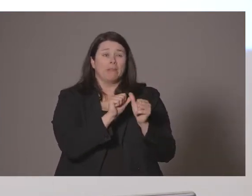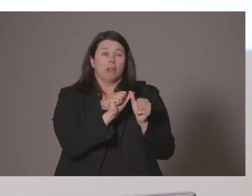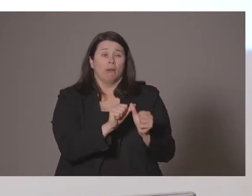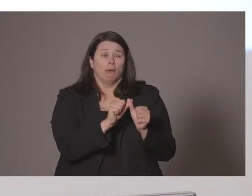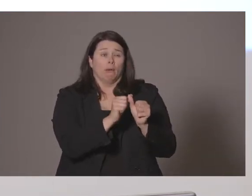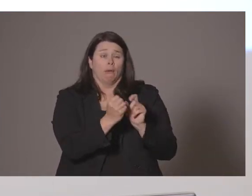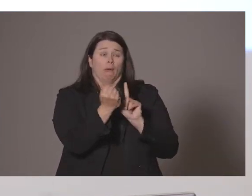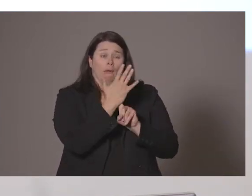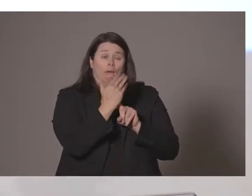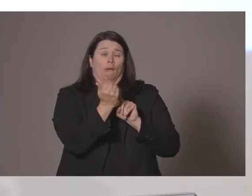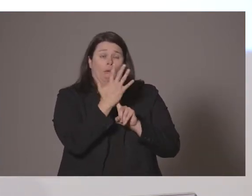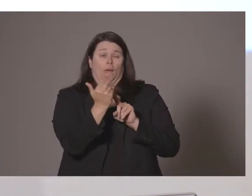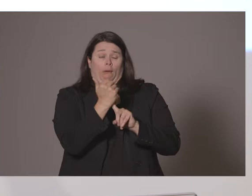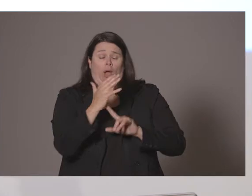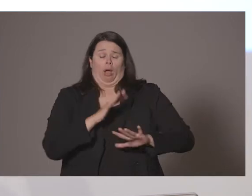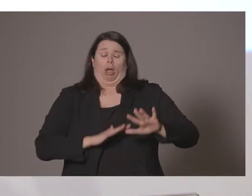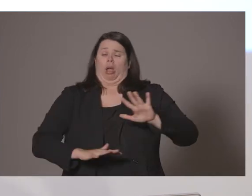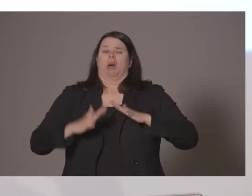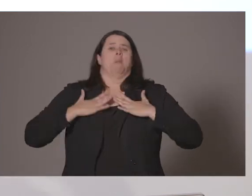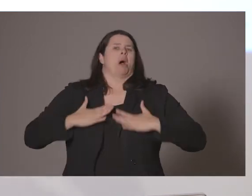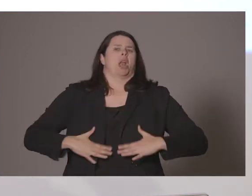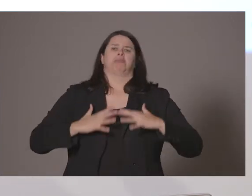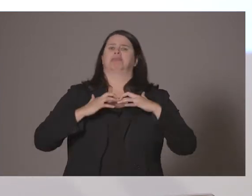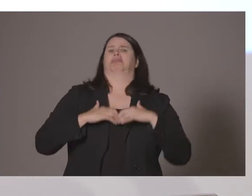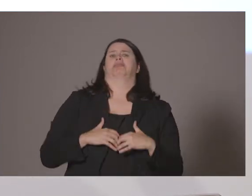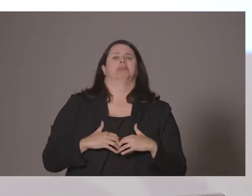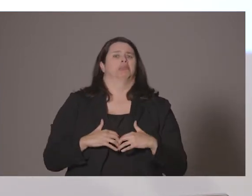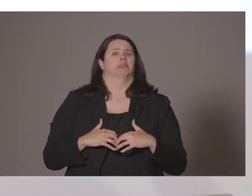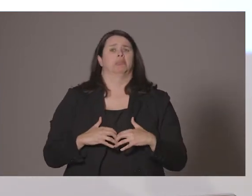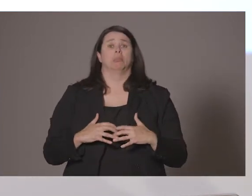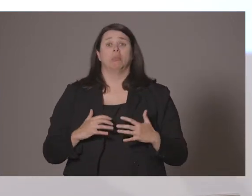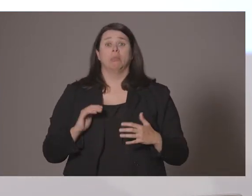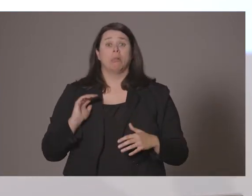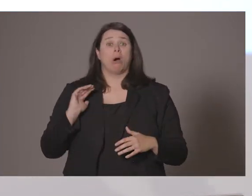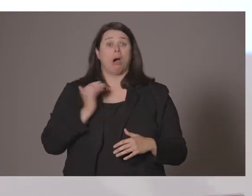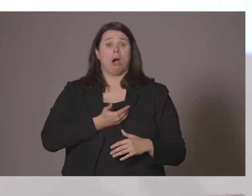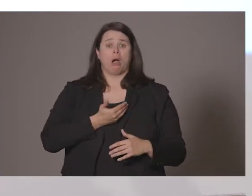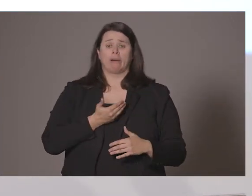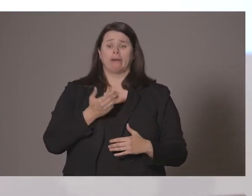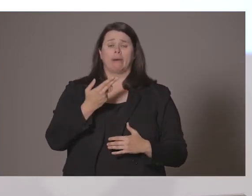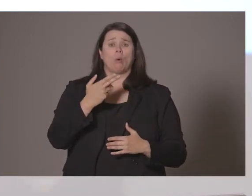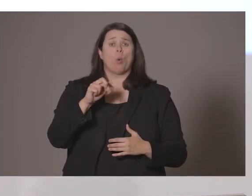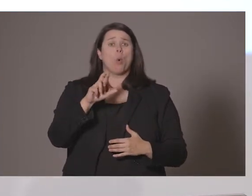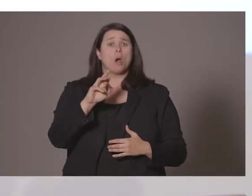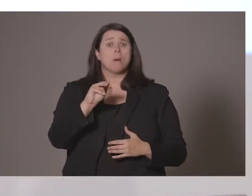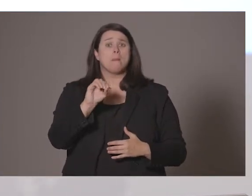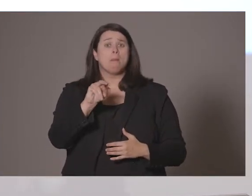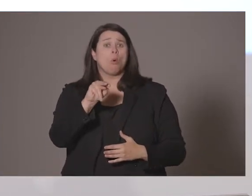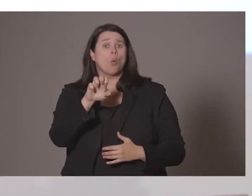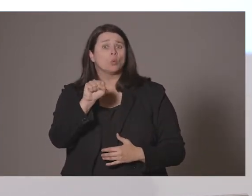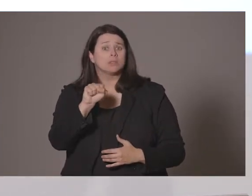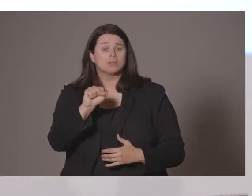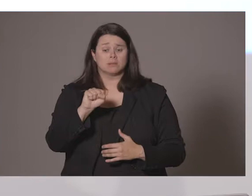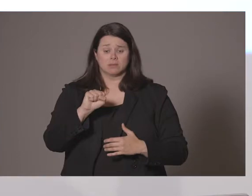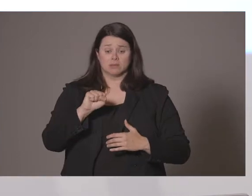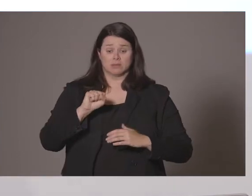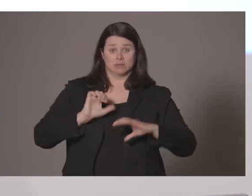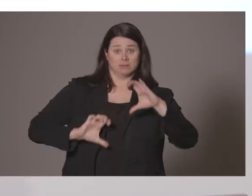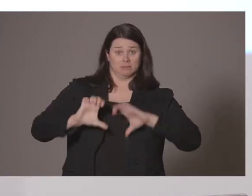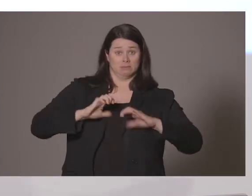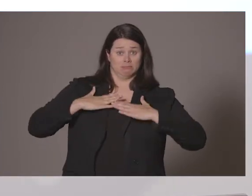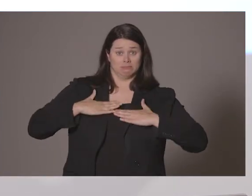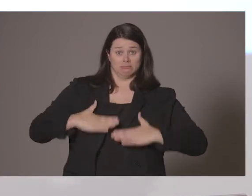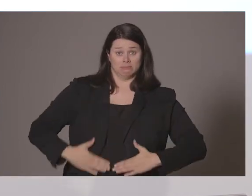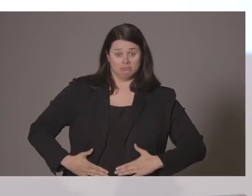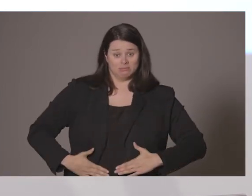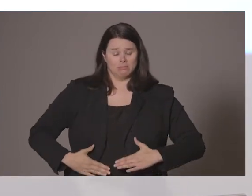stress, the hormones that we have that help us deal with stress are supposed to be able